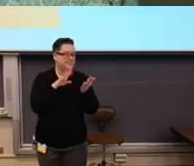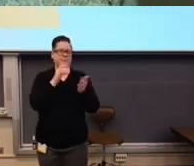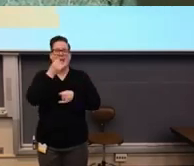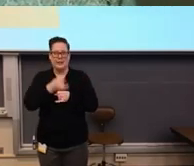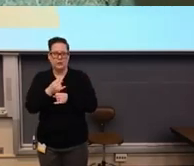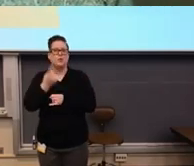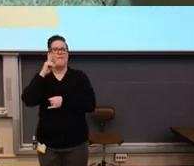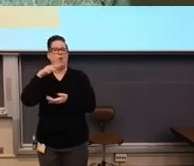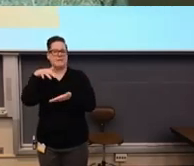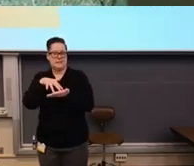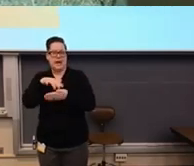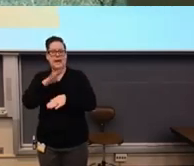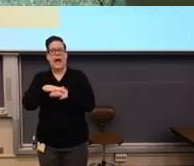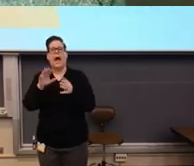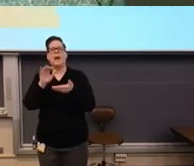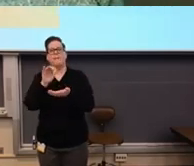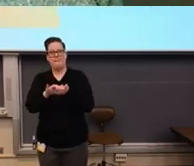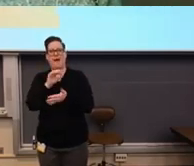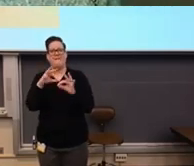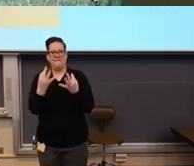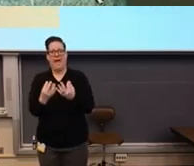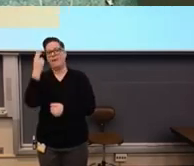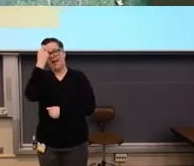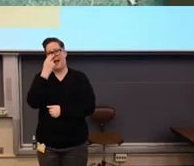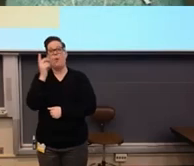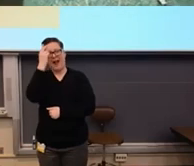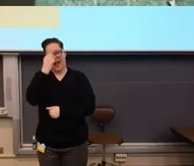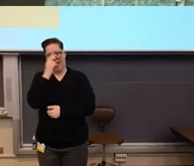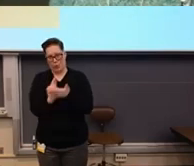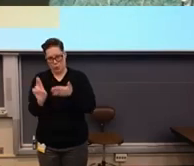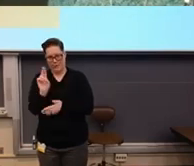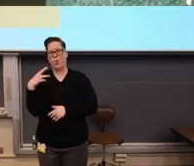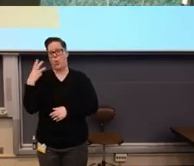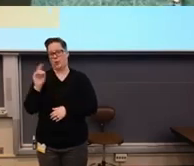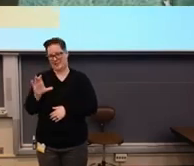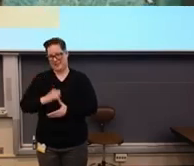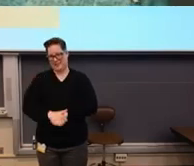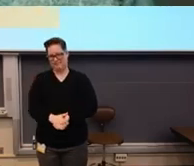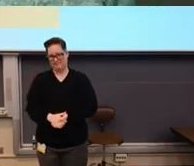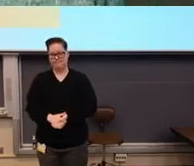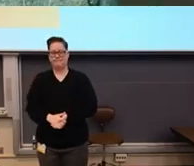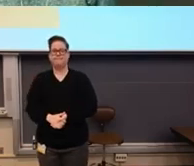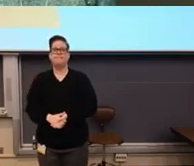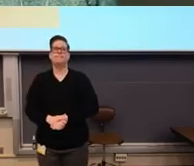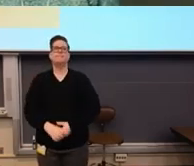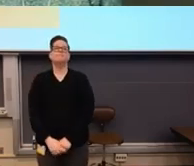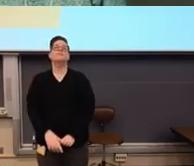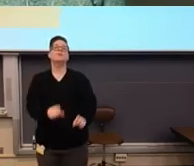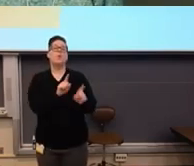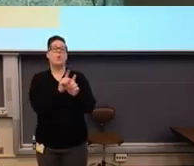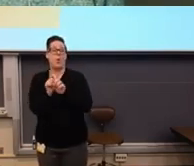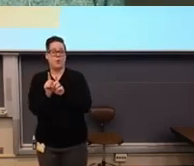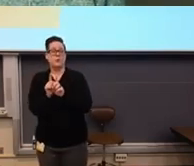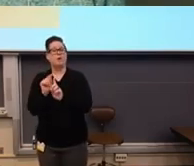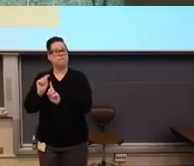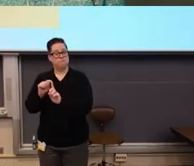Institute for Studies on Marriage and Family at Catholic University in Washington, D.C. And she also has